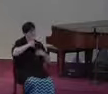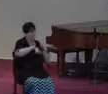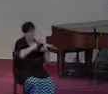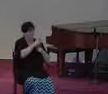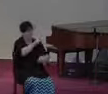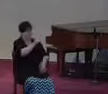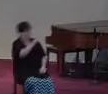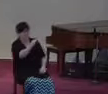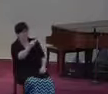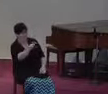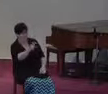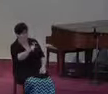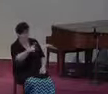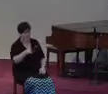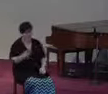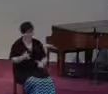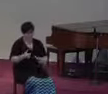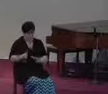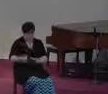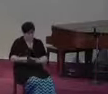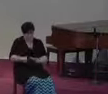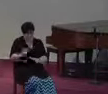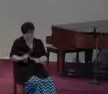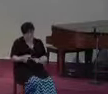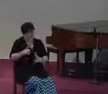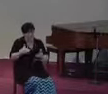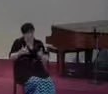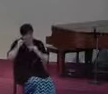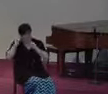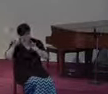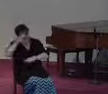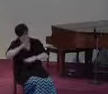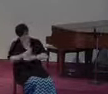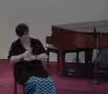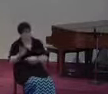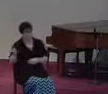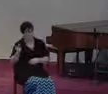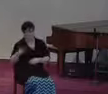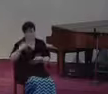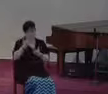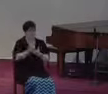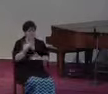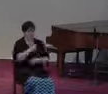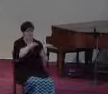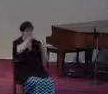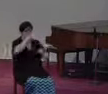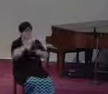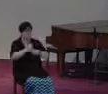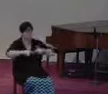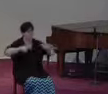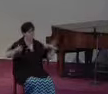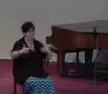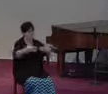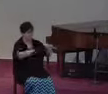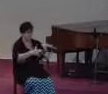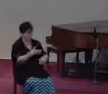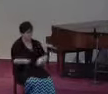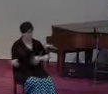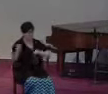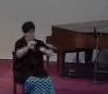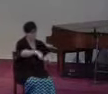would be a surprise. We got there, we got this big box, and we loaded it on this little